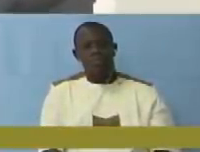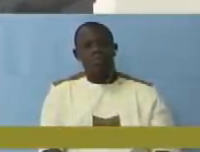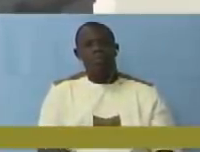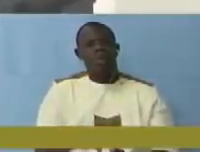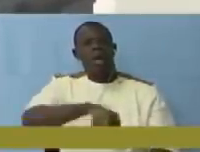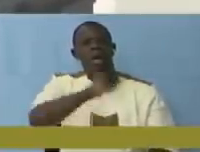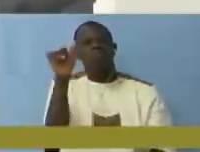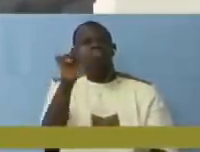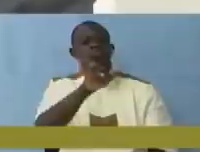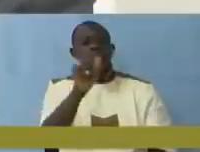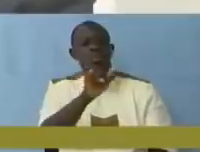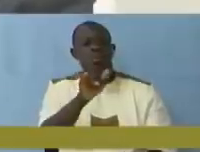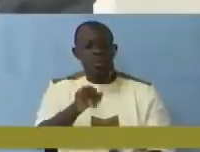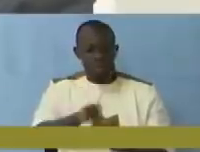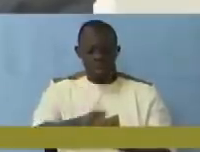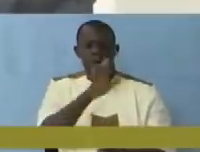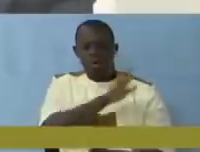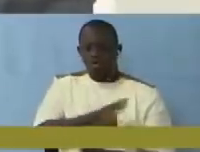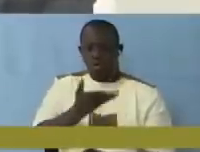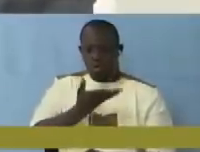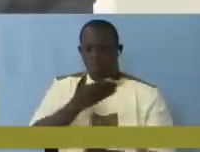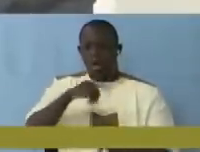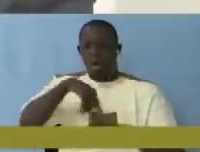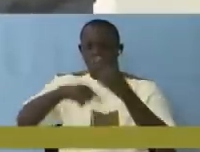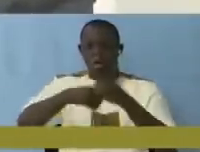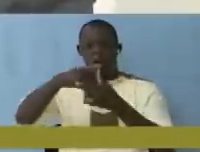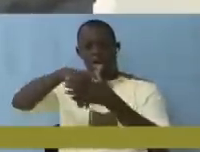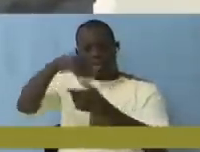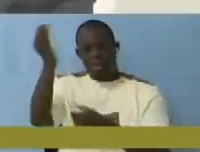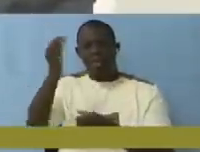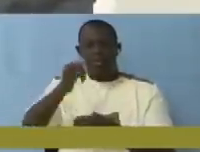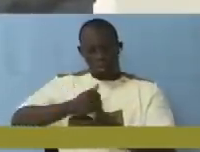other ones? External security.